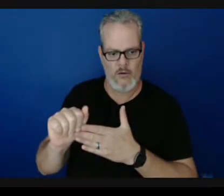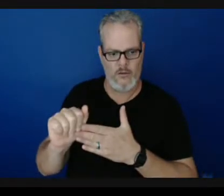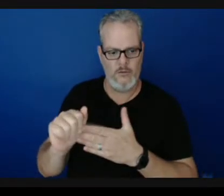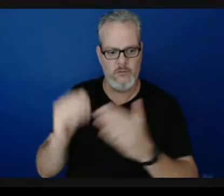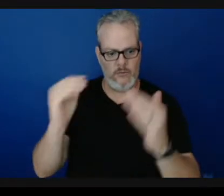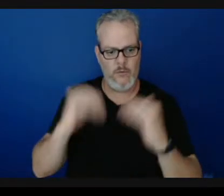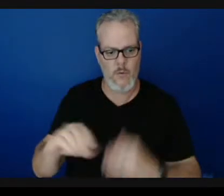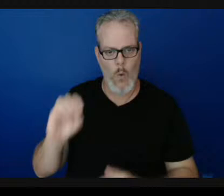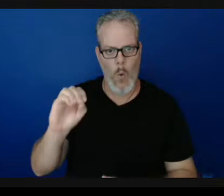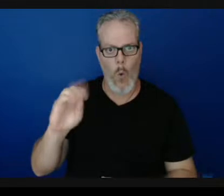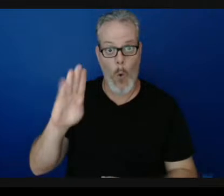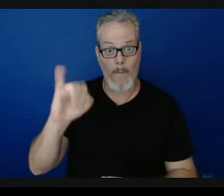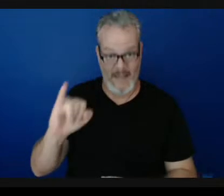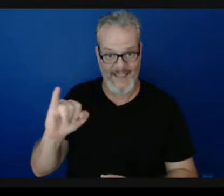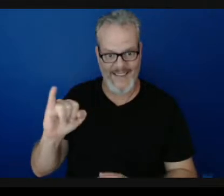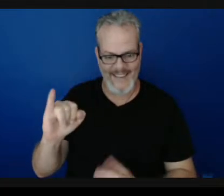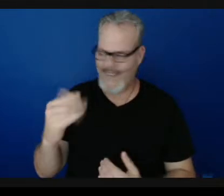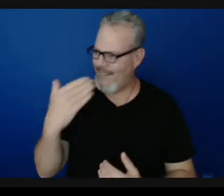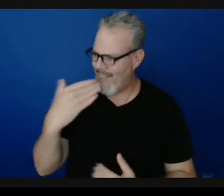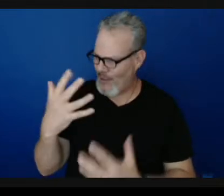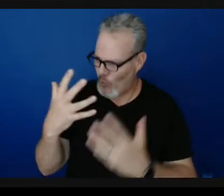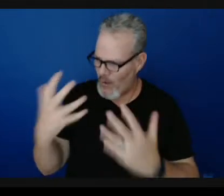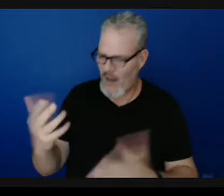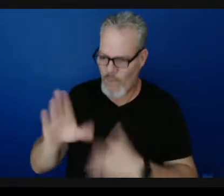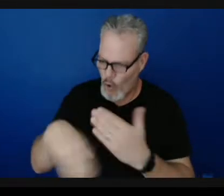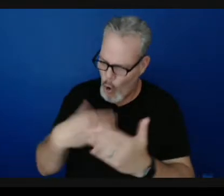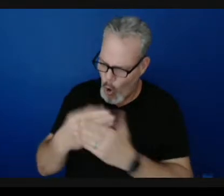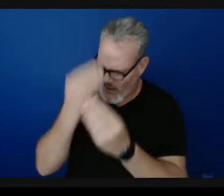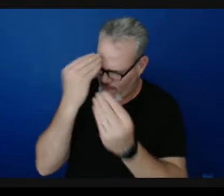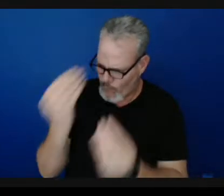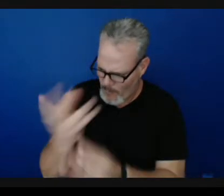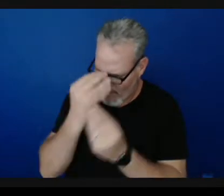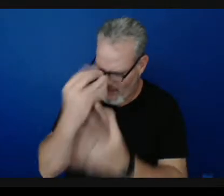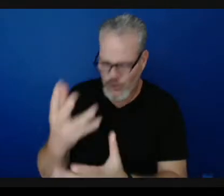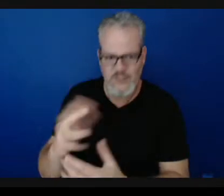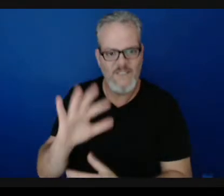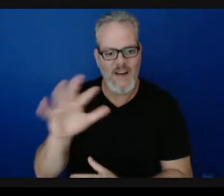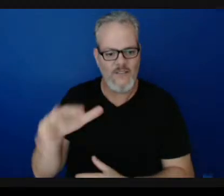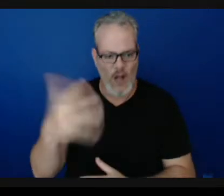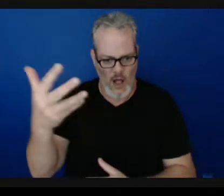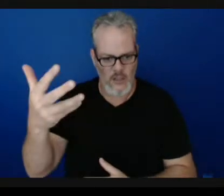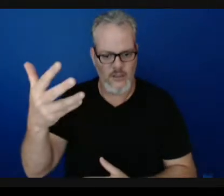Obi came through. Thank you, HVERI, for all the info. US.